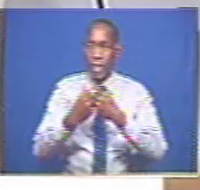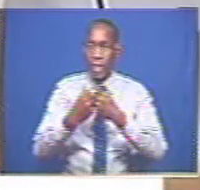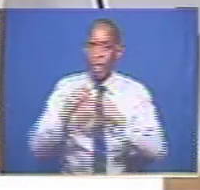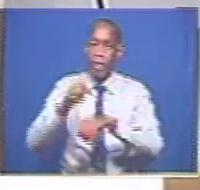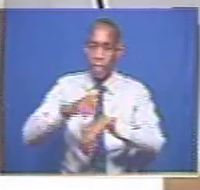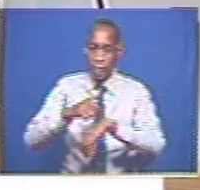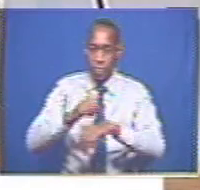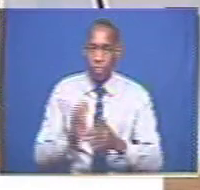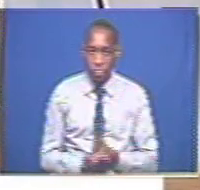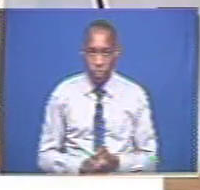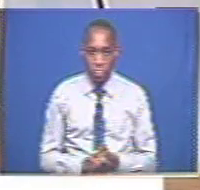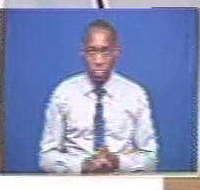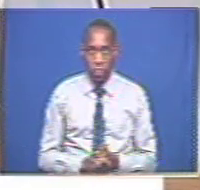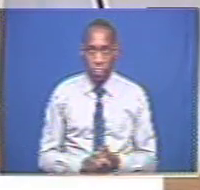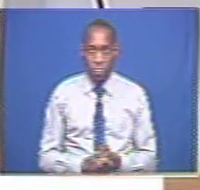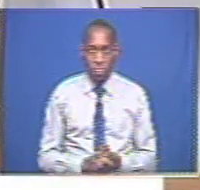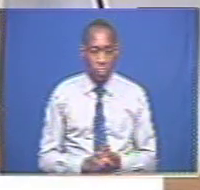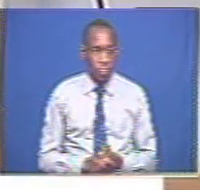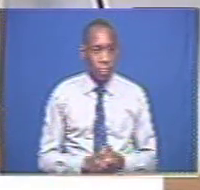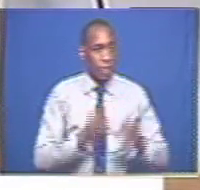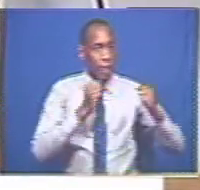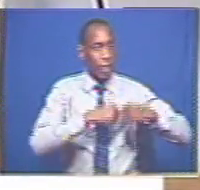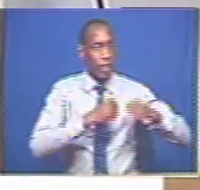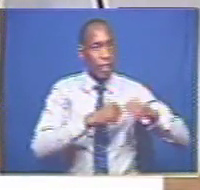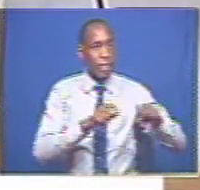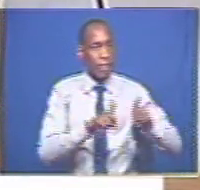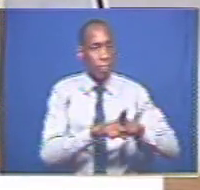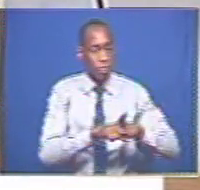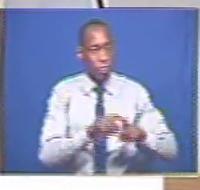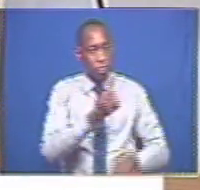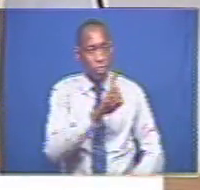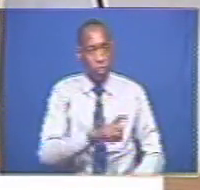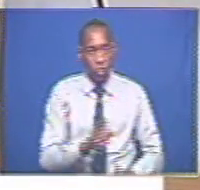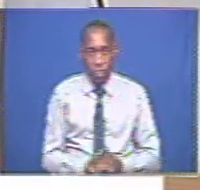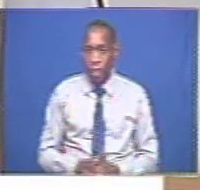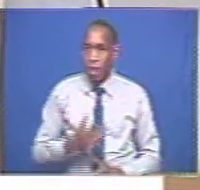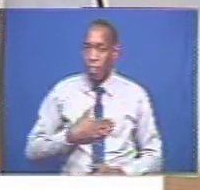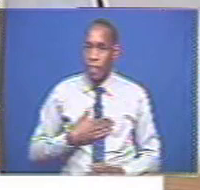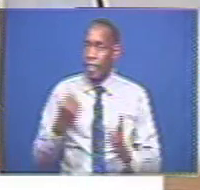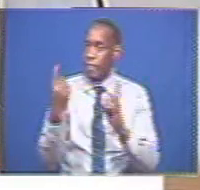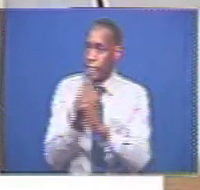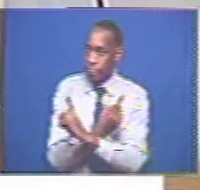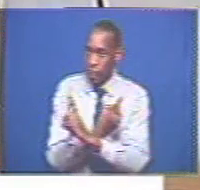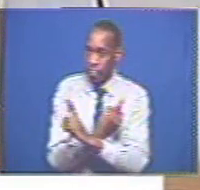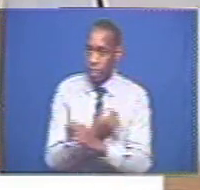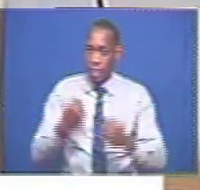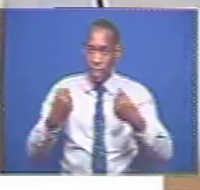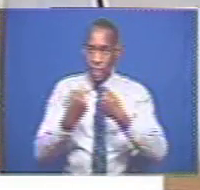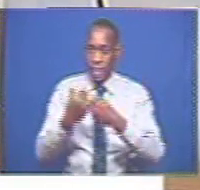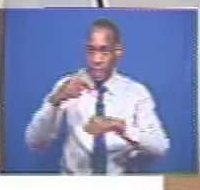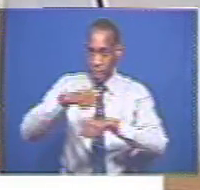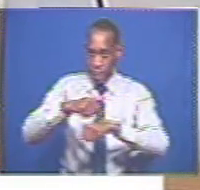here. No, are you going to agree with your namesake, Ronnie? Well, I beg to differ because I think this derby has come at a time